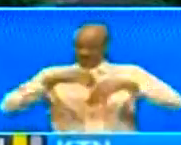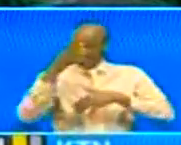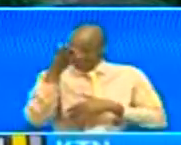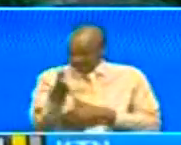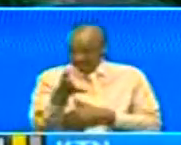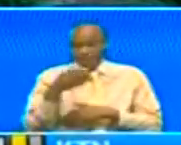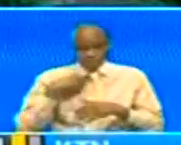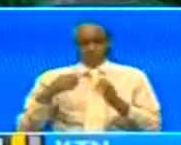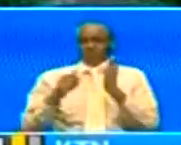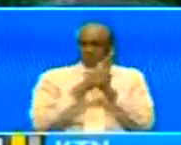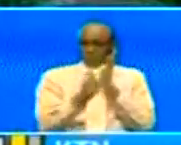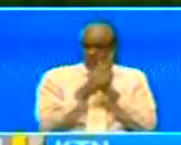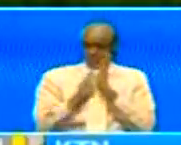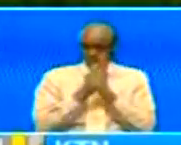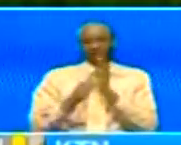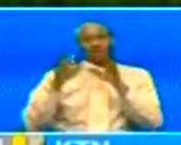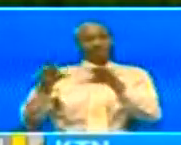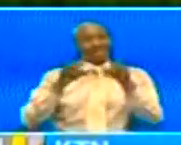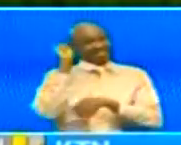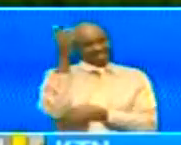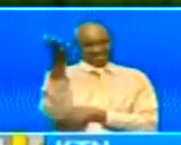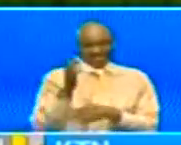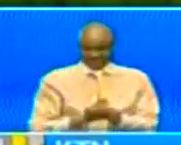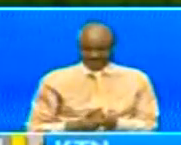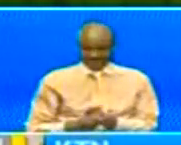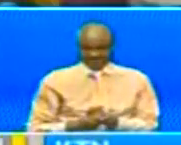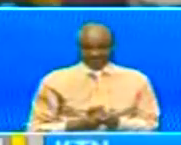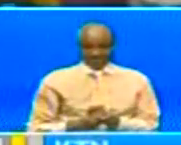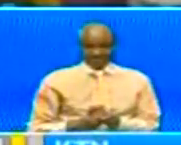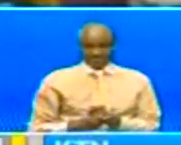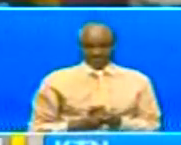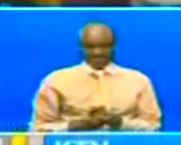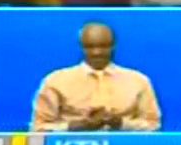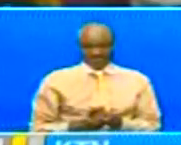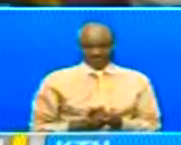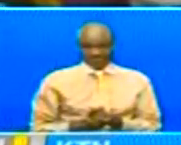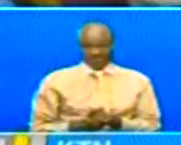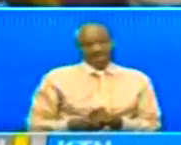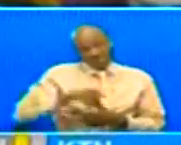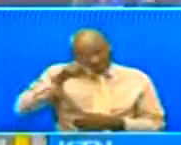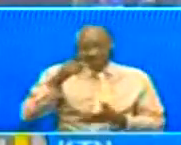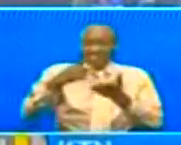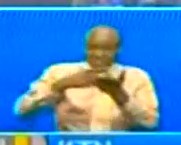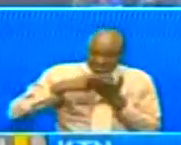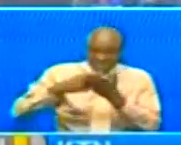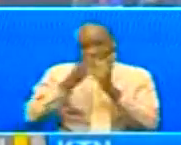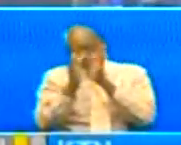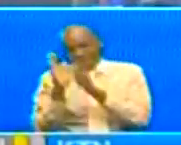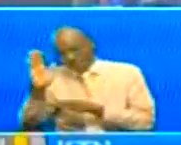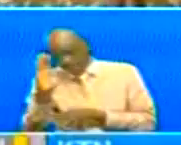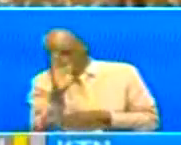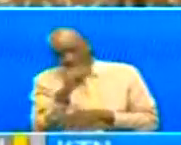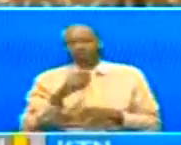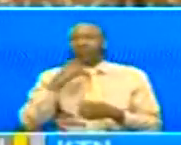their skills in marketing Kenya. Both from the CS and the PS. They had discussed strategies to assure